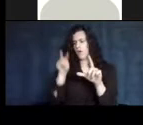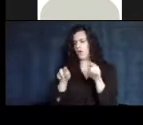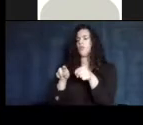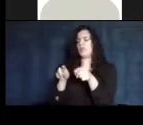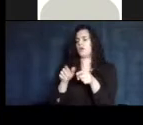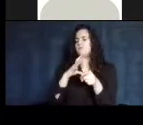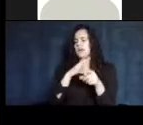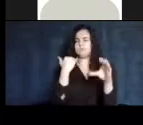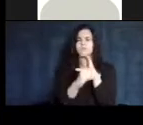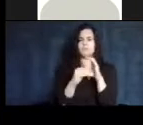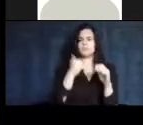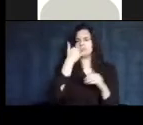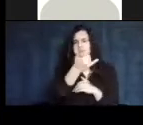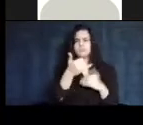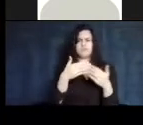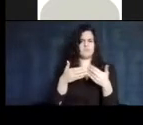All right.